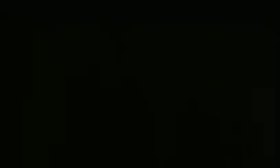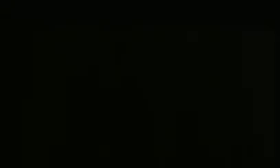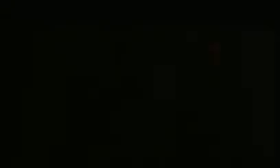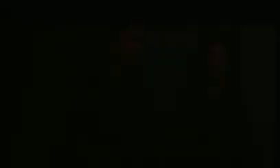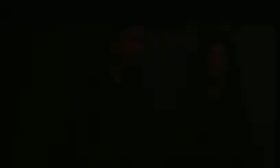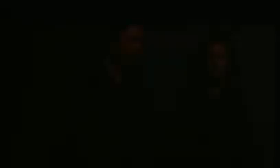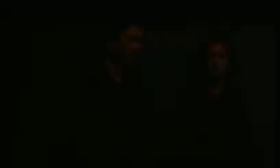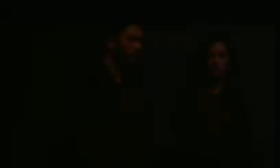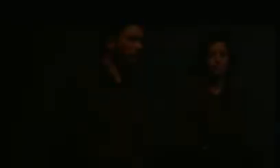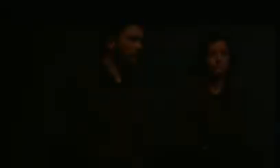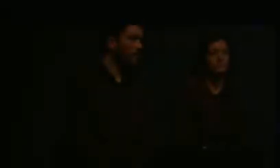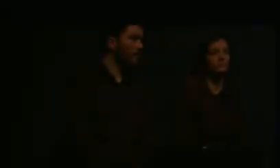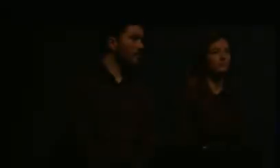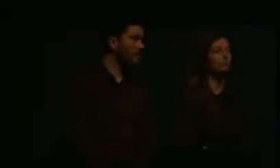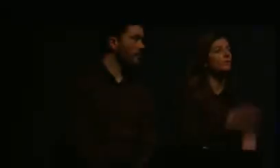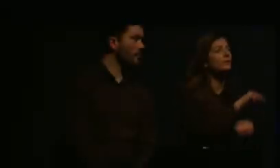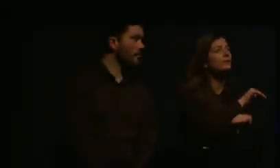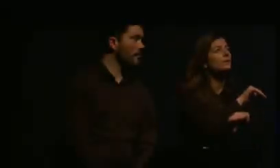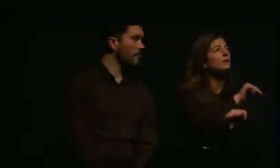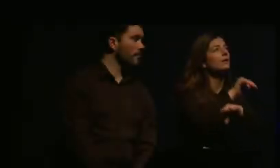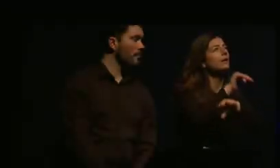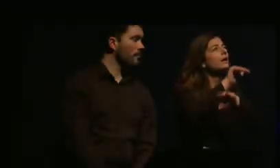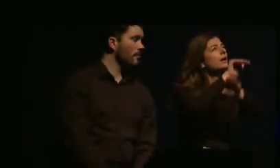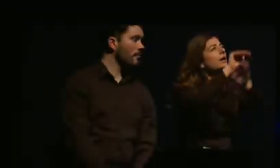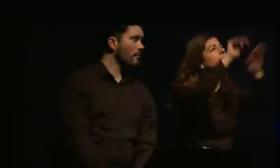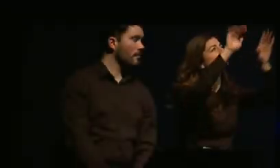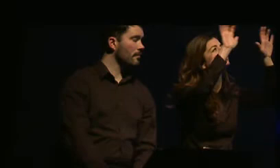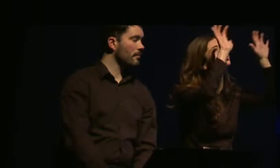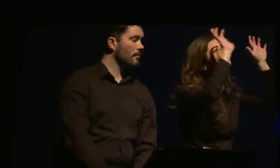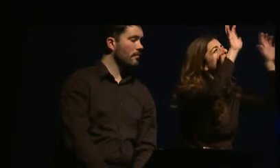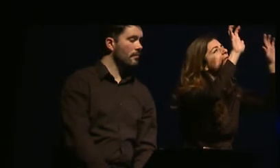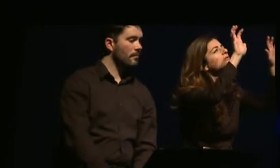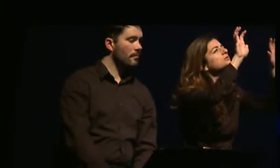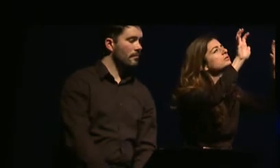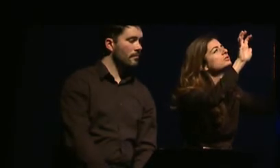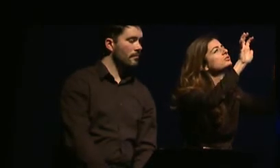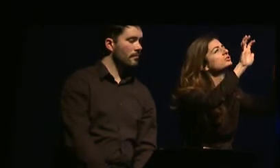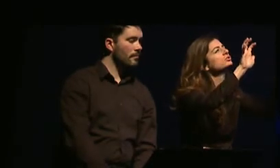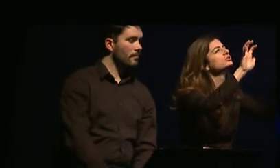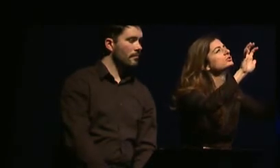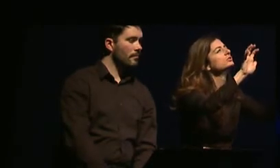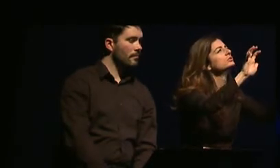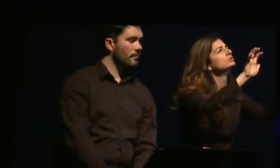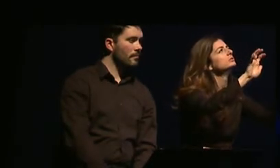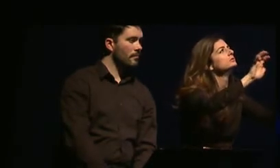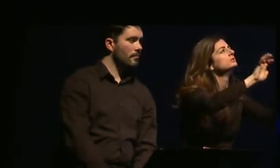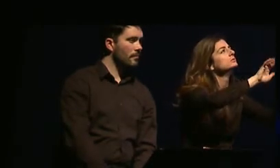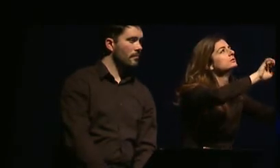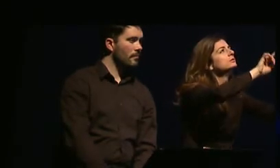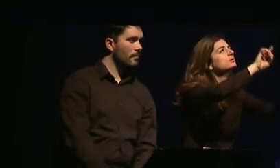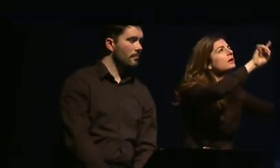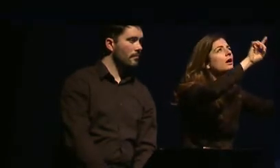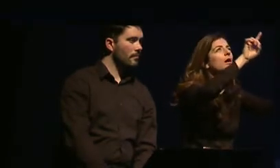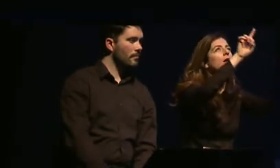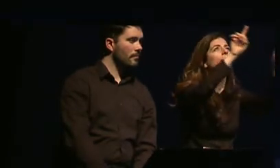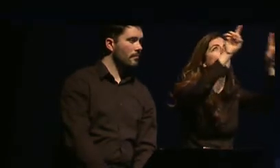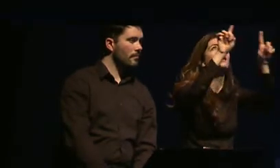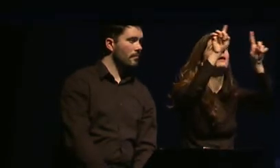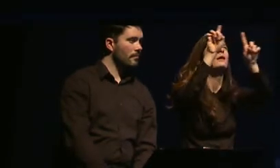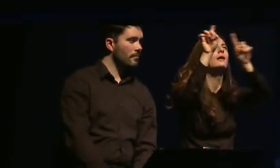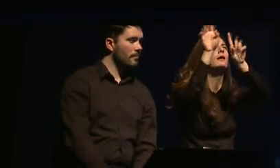A night sky full of stars, secrets that will not come from the heavens to the